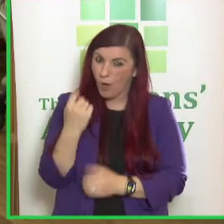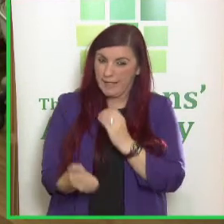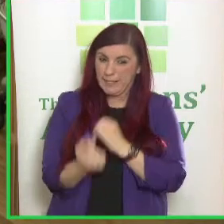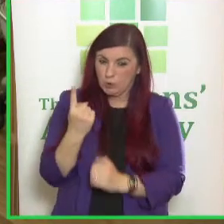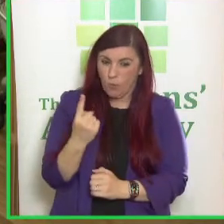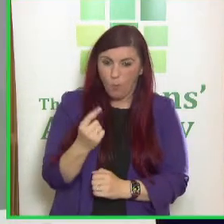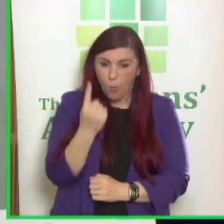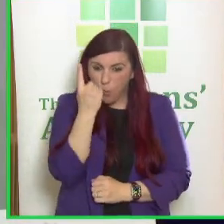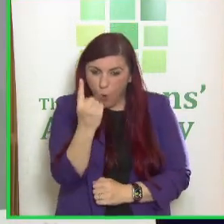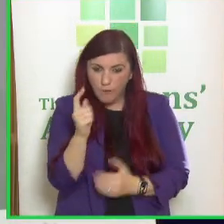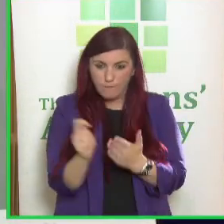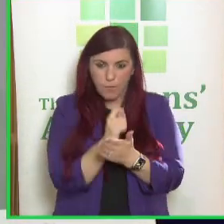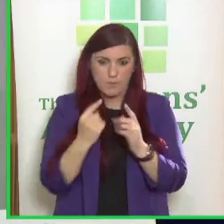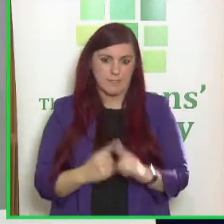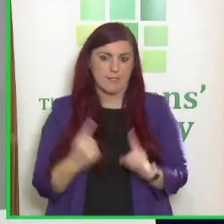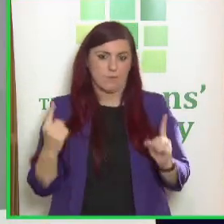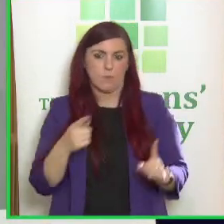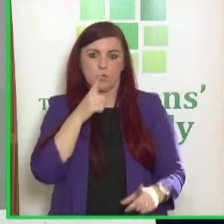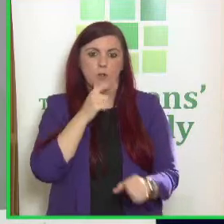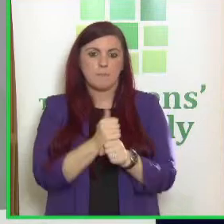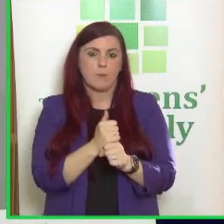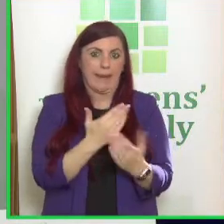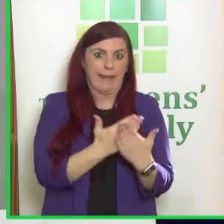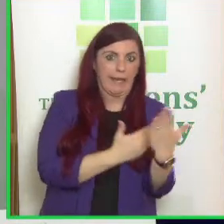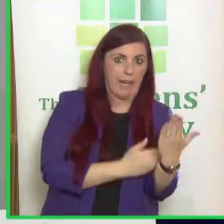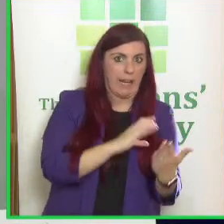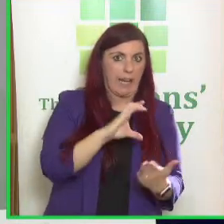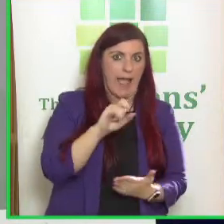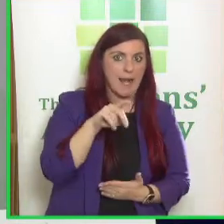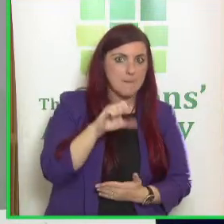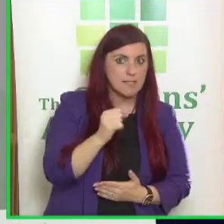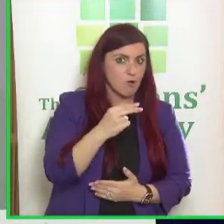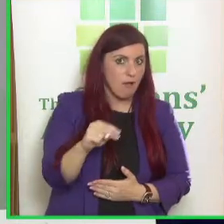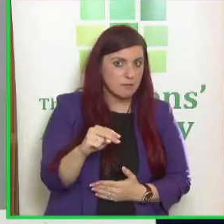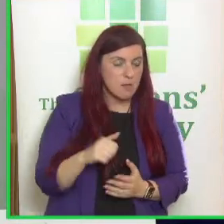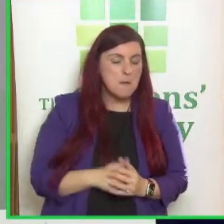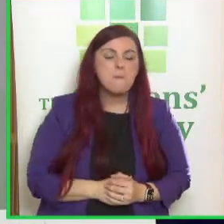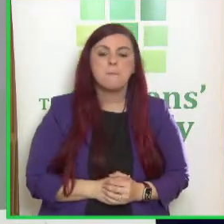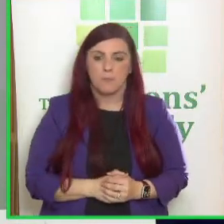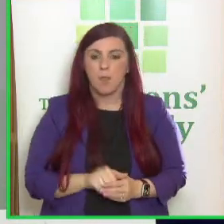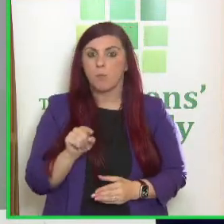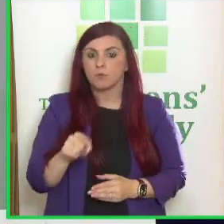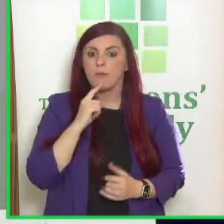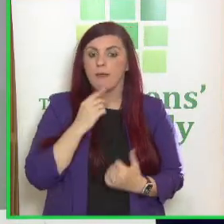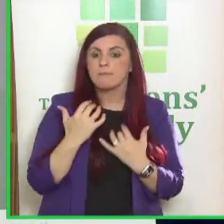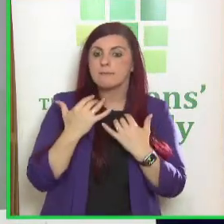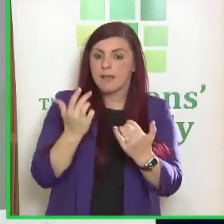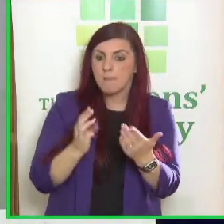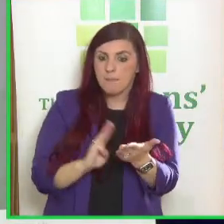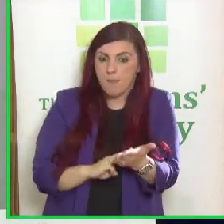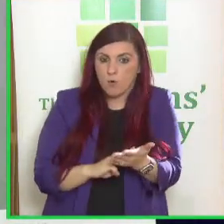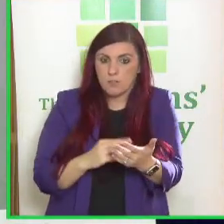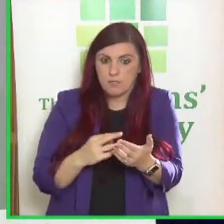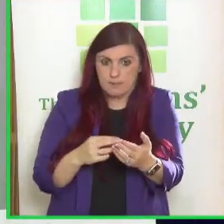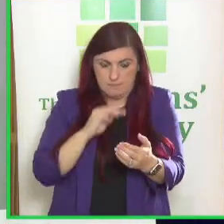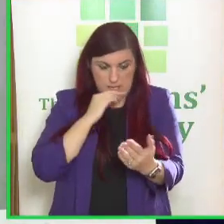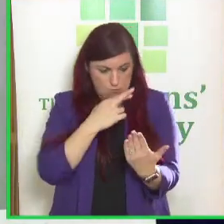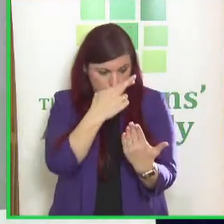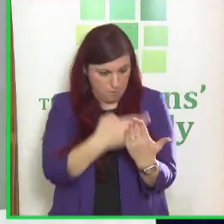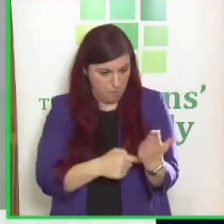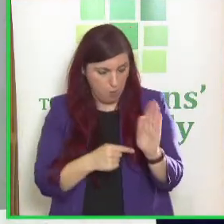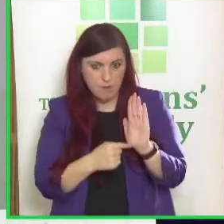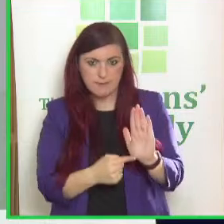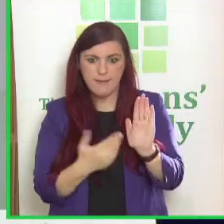vote, which is the issue around cannabis. But ultimately, can I just say, the Assembly members, the output is a response,